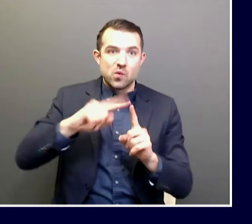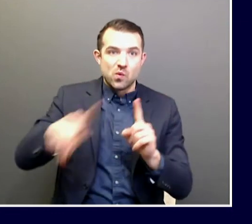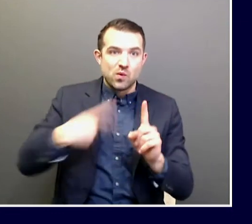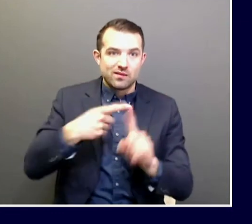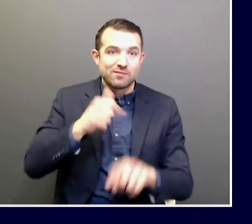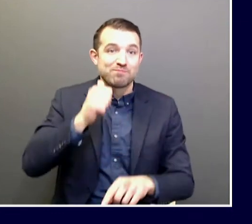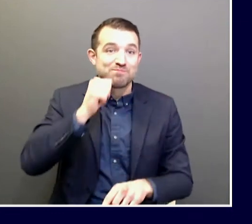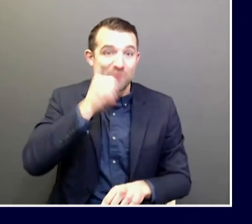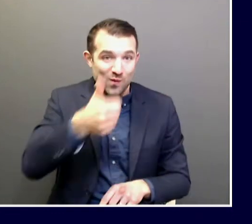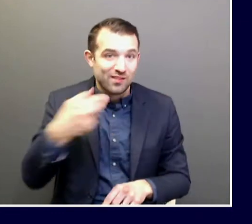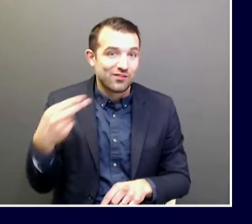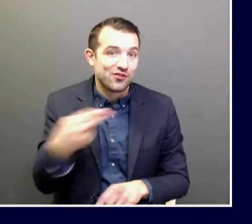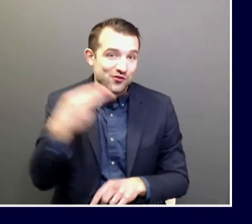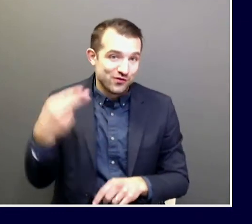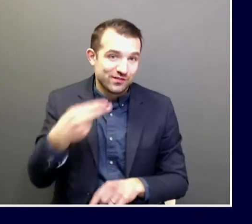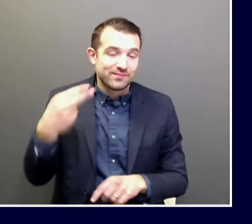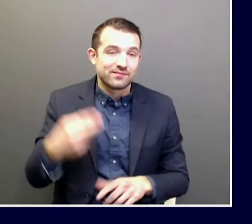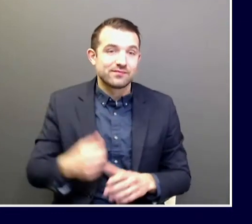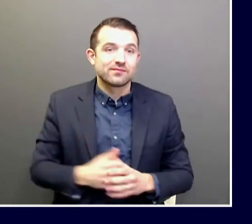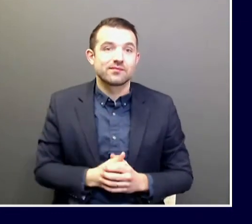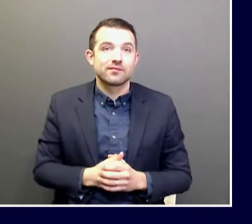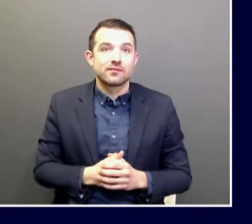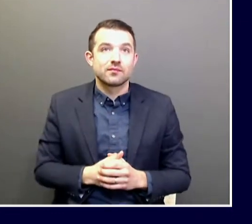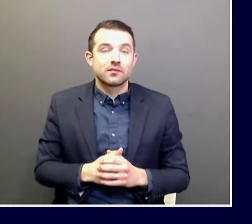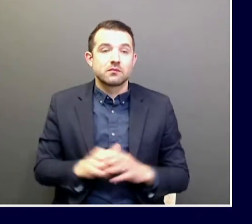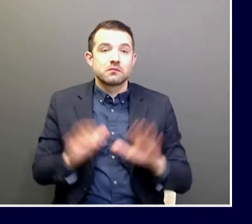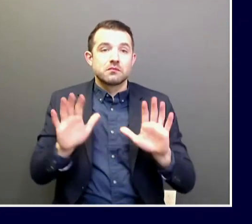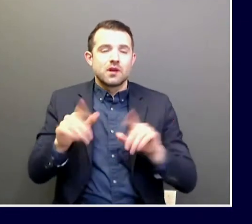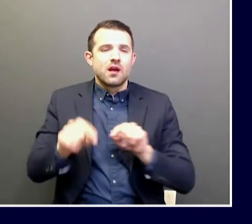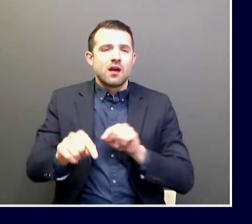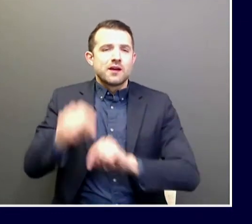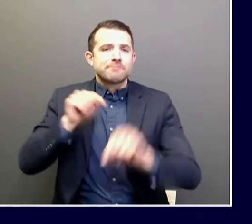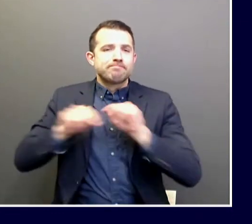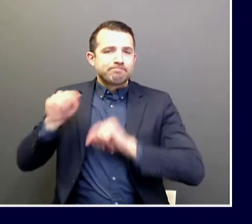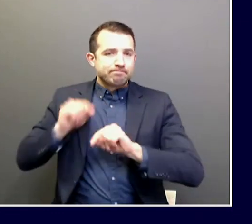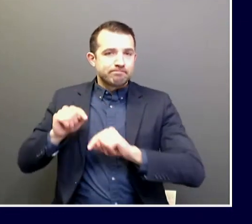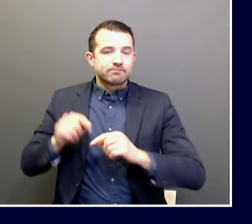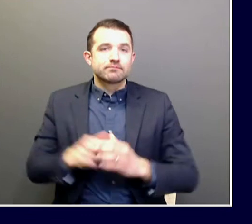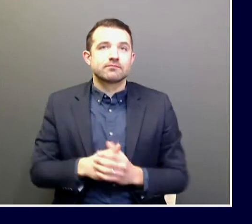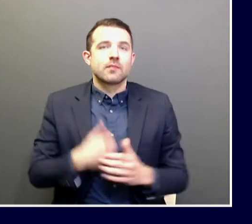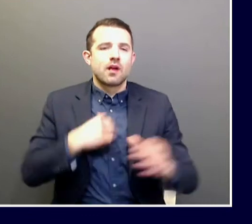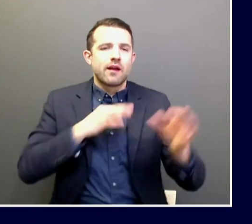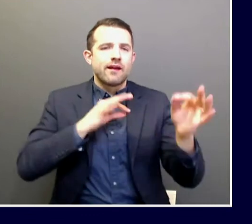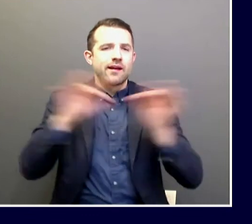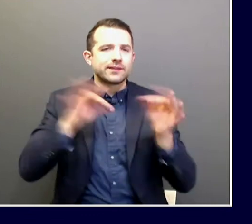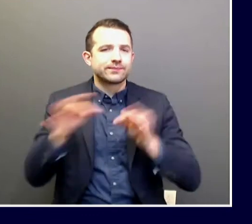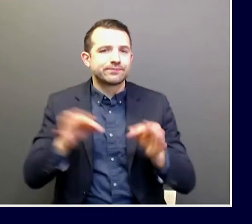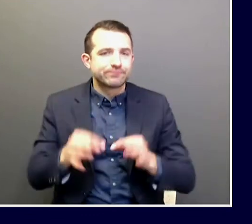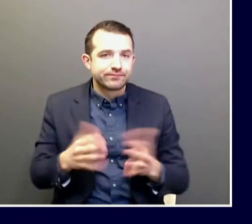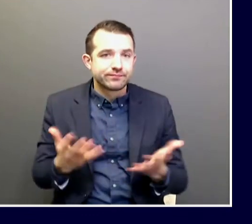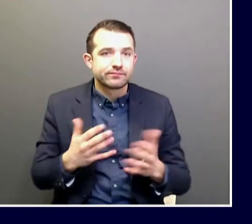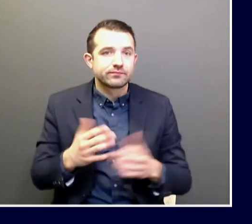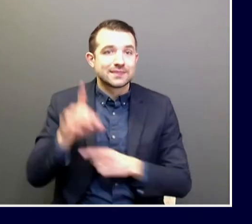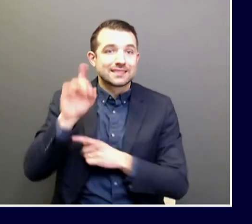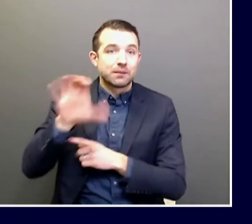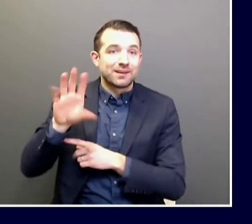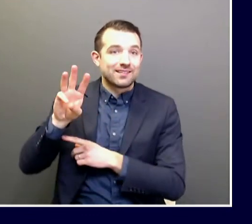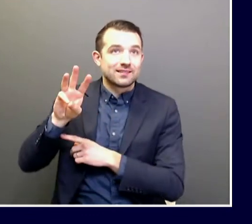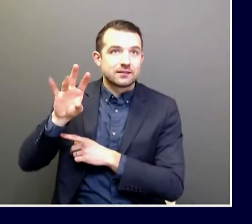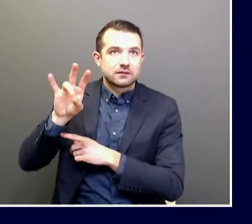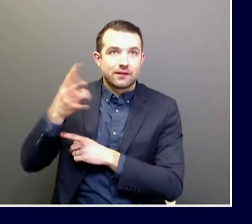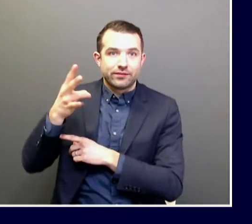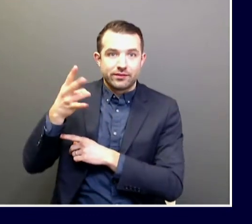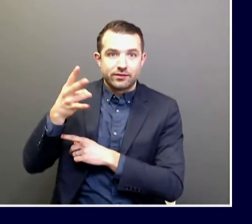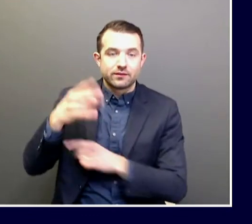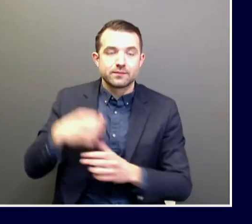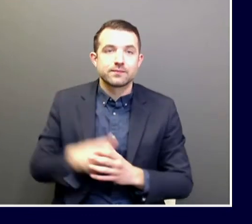little bit, we opened the Augusta Armory on December 7th in direct response to an